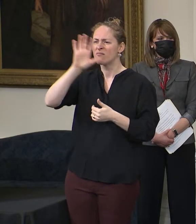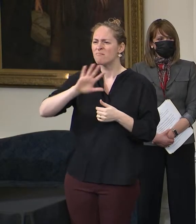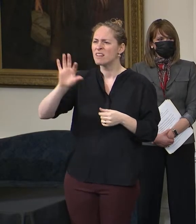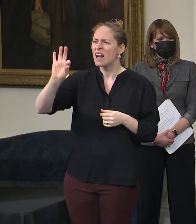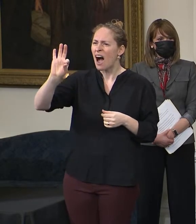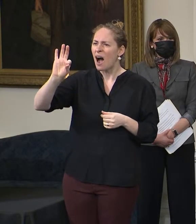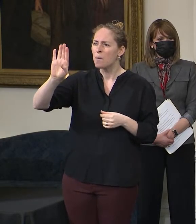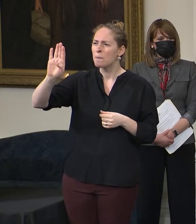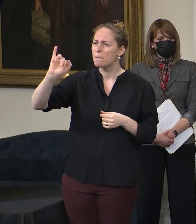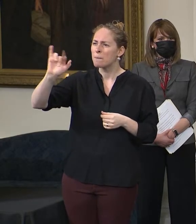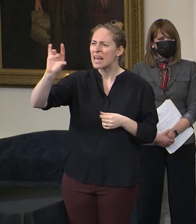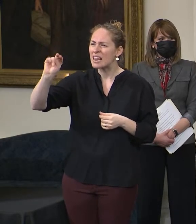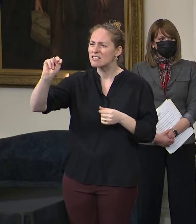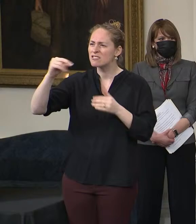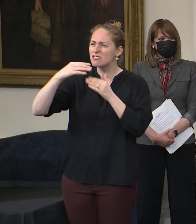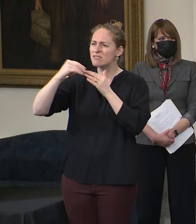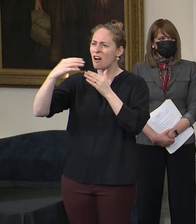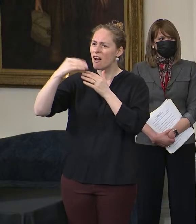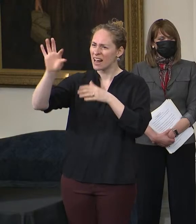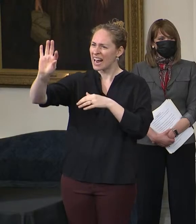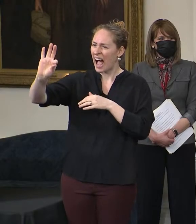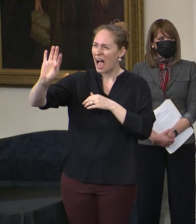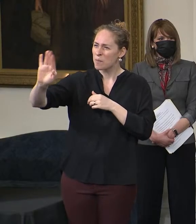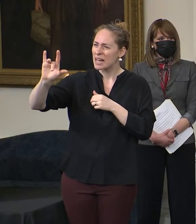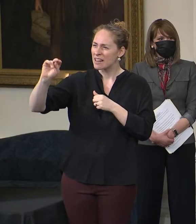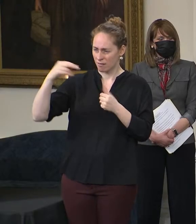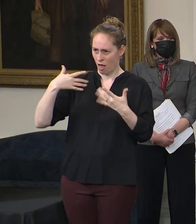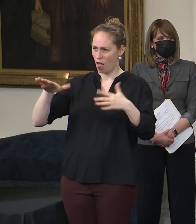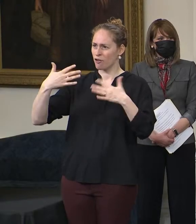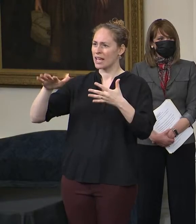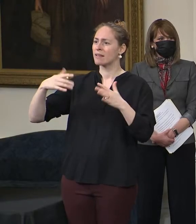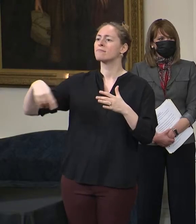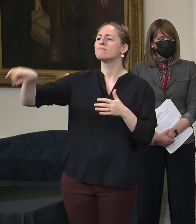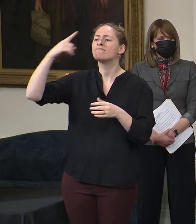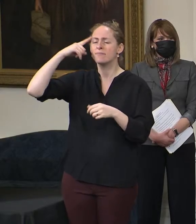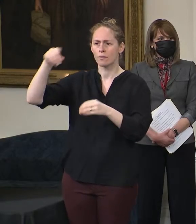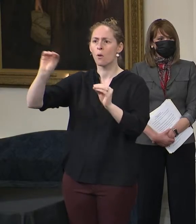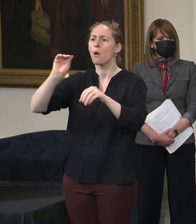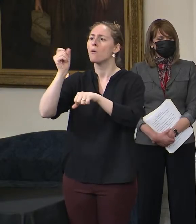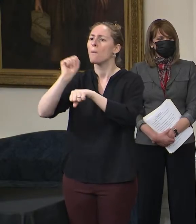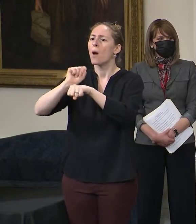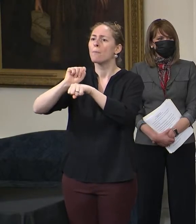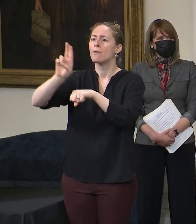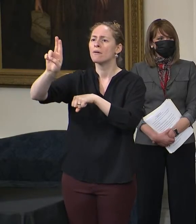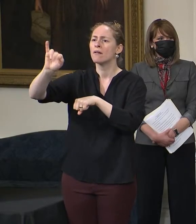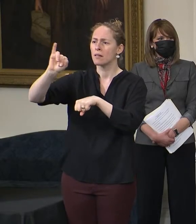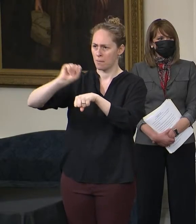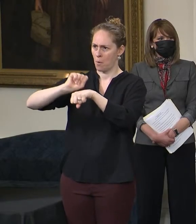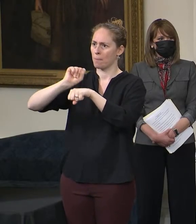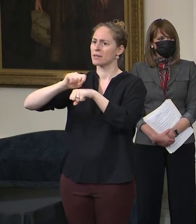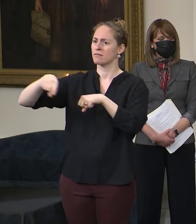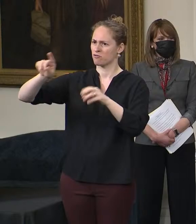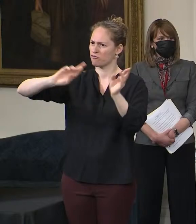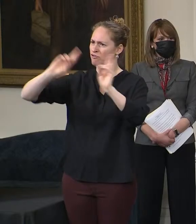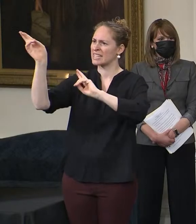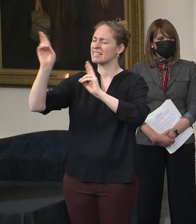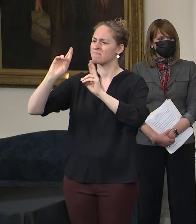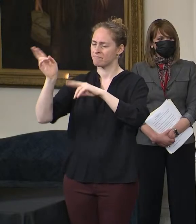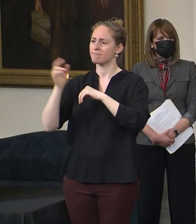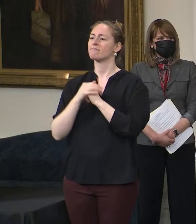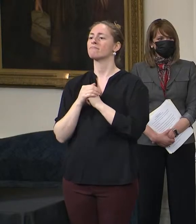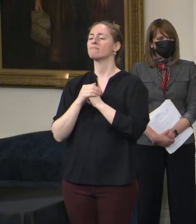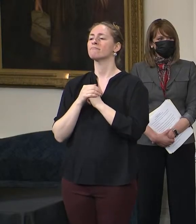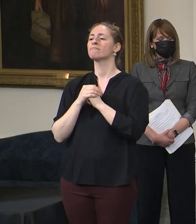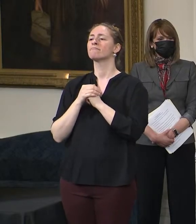$10 billion in CARES Act funding out already. But the Paycheck Protection Program really kept a lot of people on the payroll and kept them in their